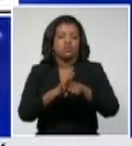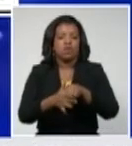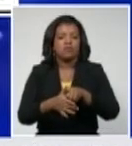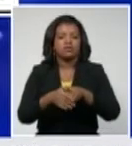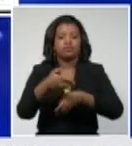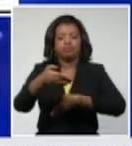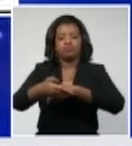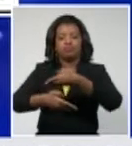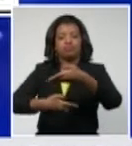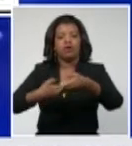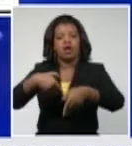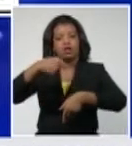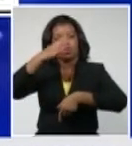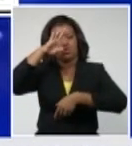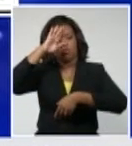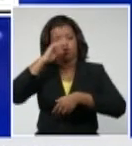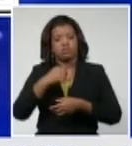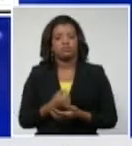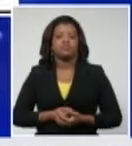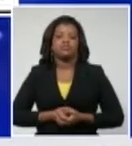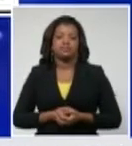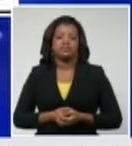were 212 in March,